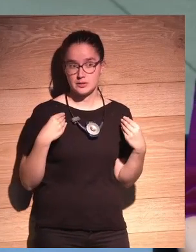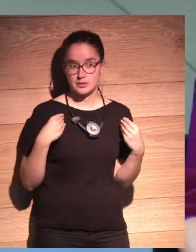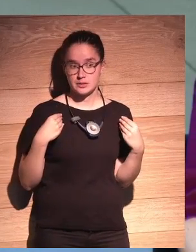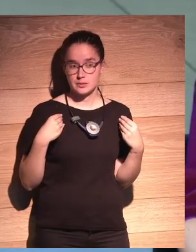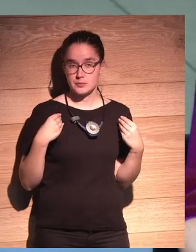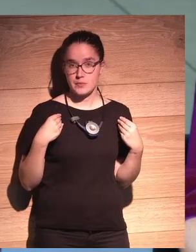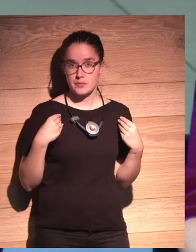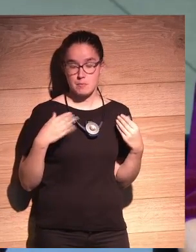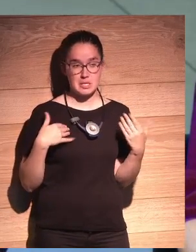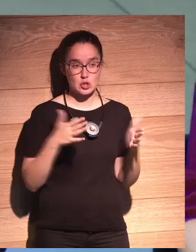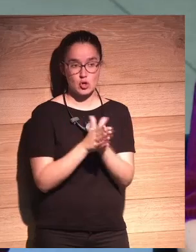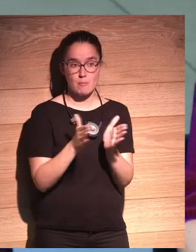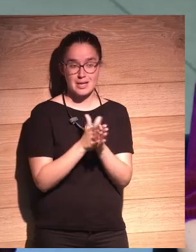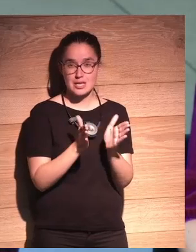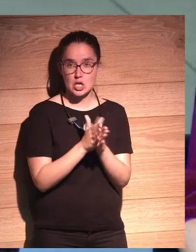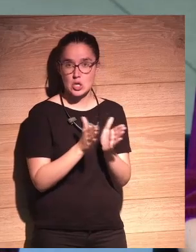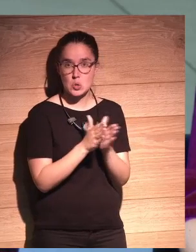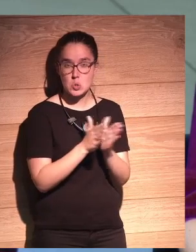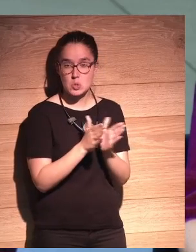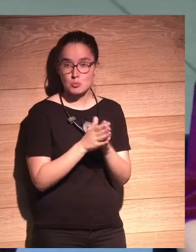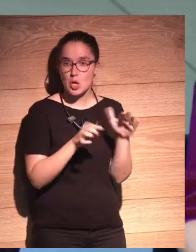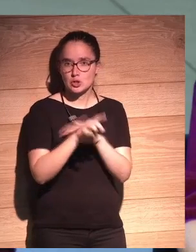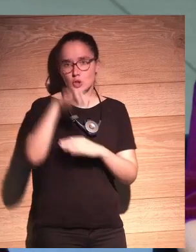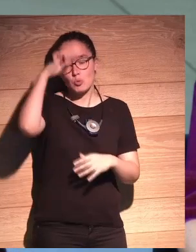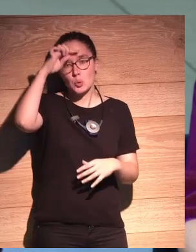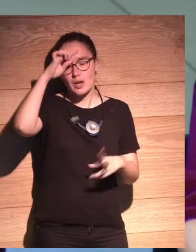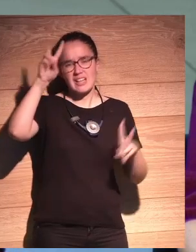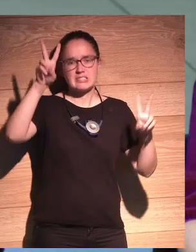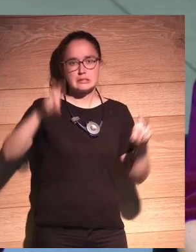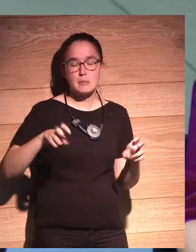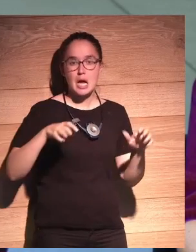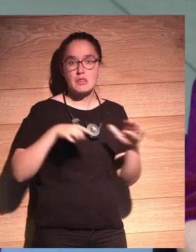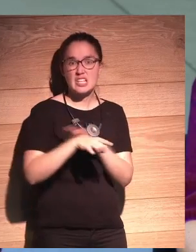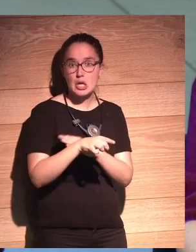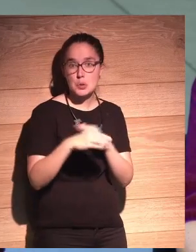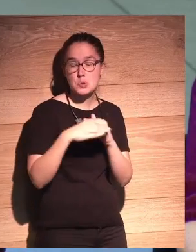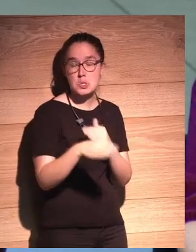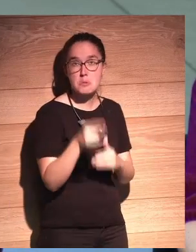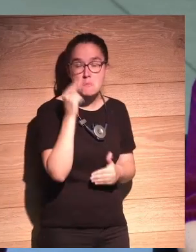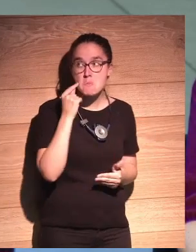the end of this. In my institution,